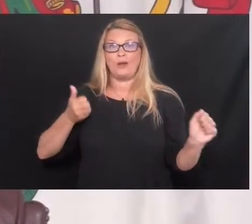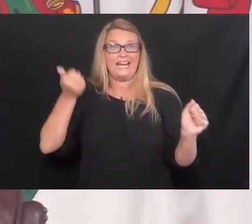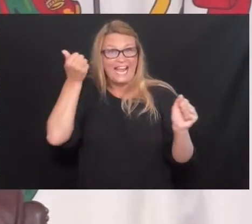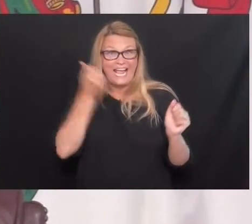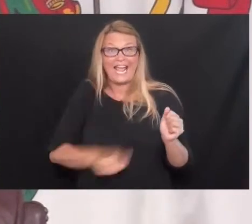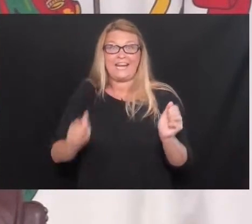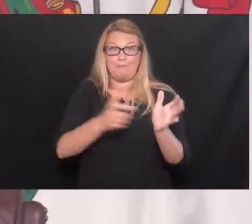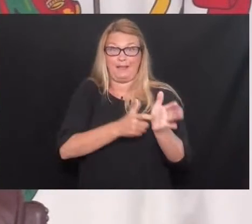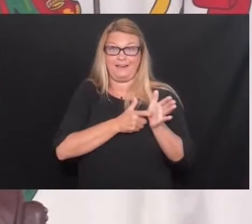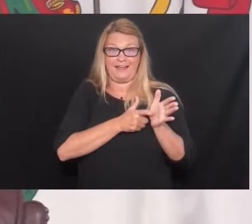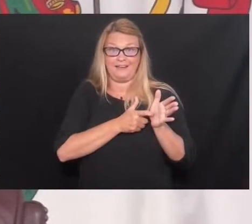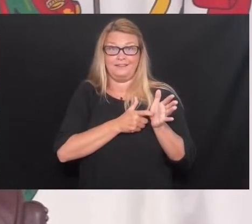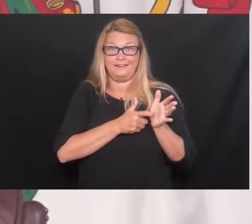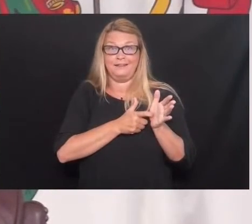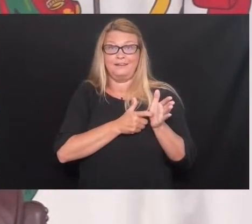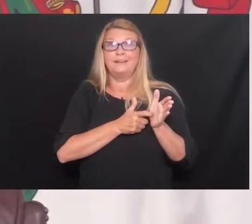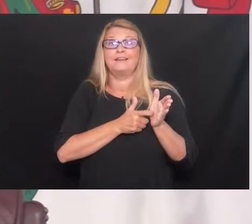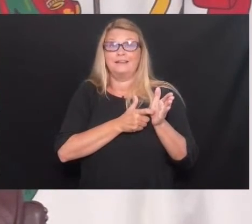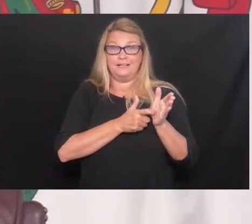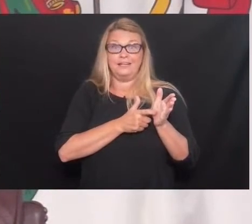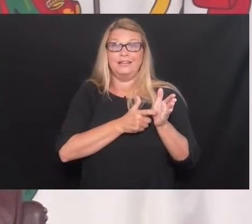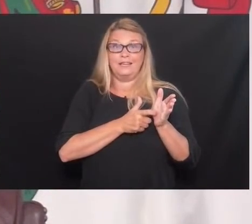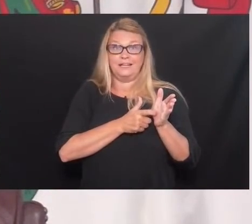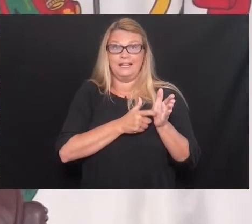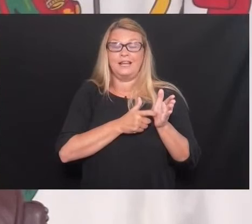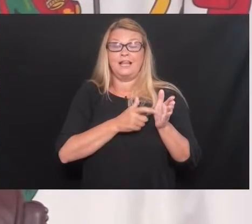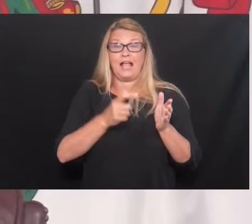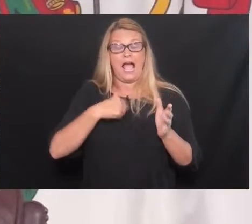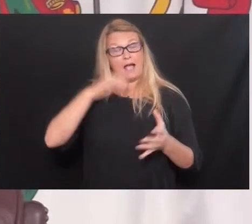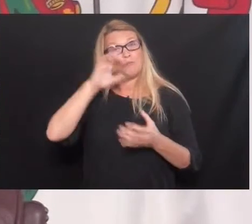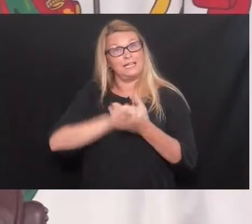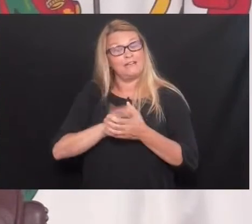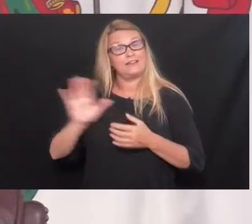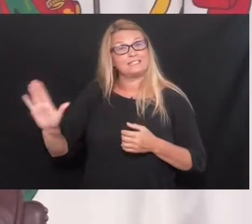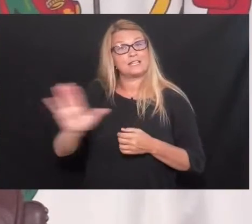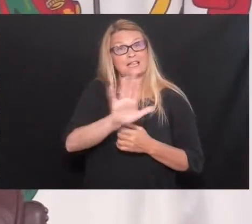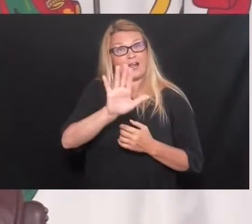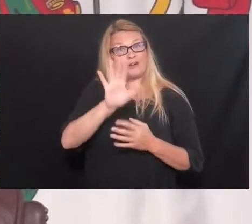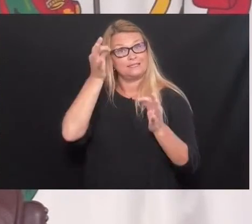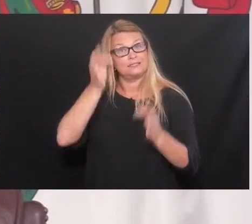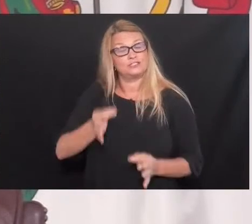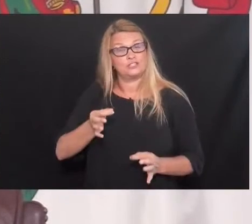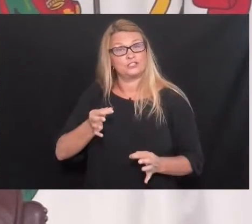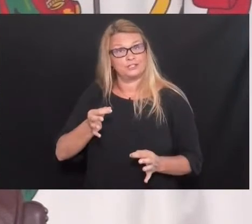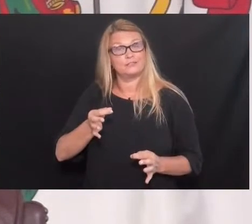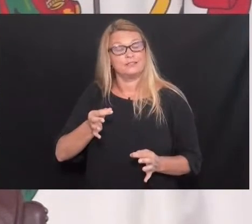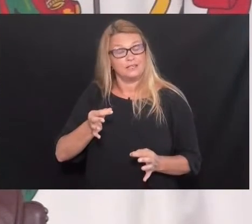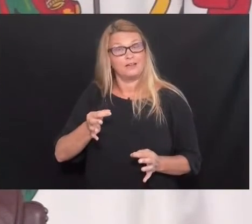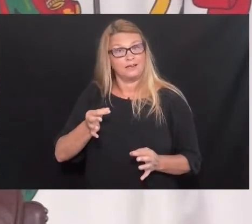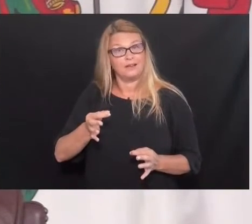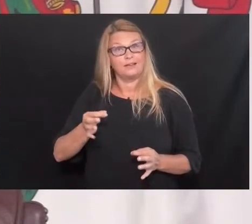and everything. And absolutely, I believe it should be people's choice, but without question,